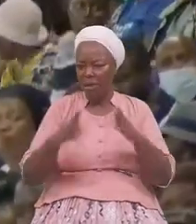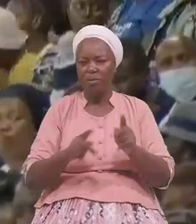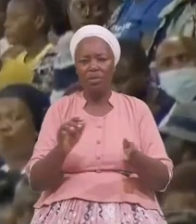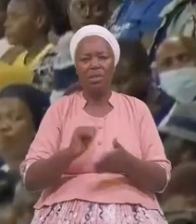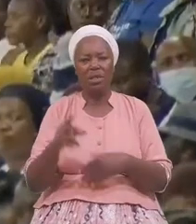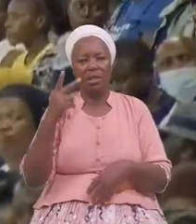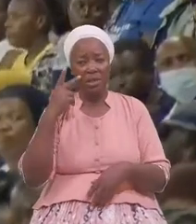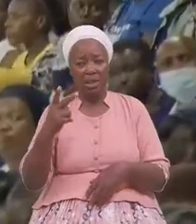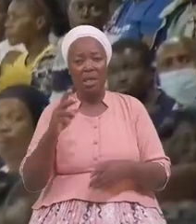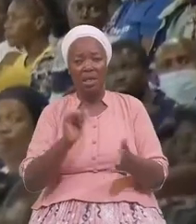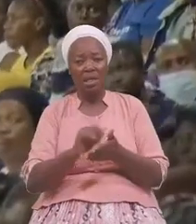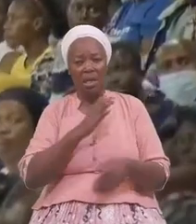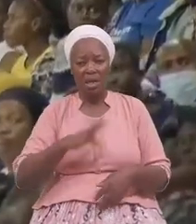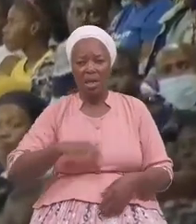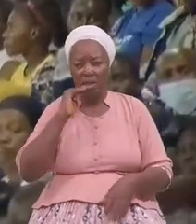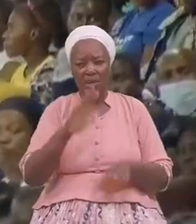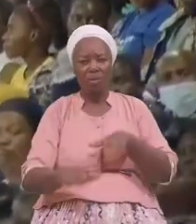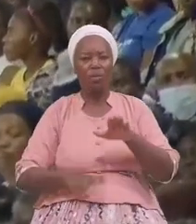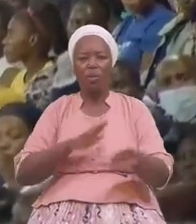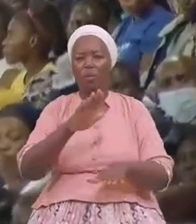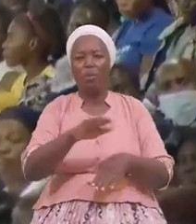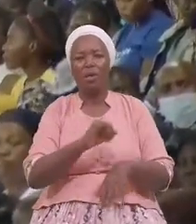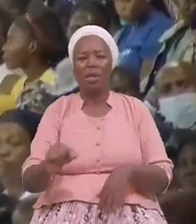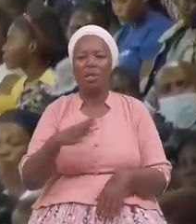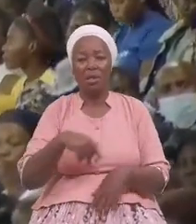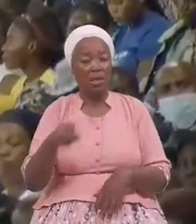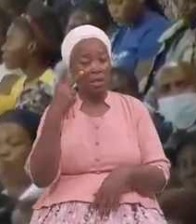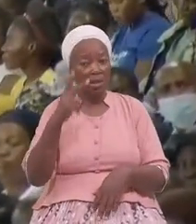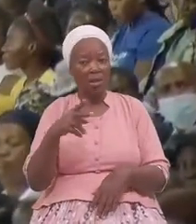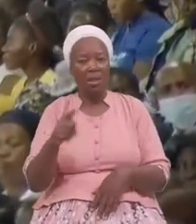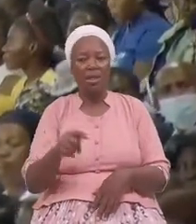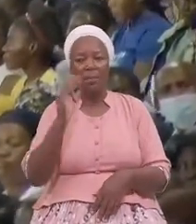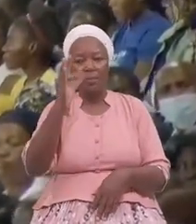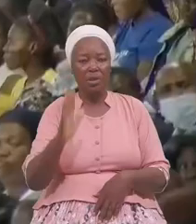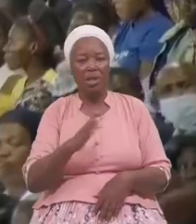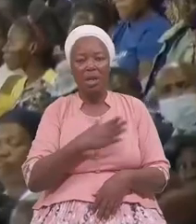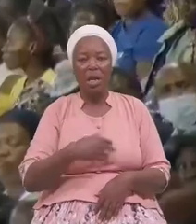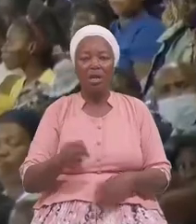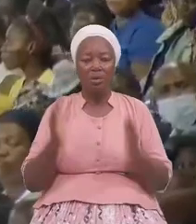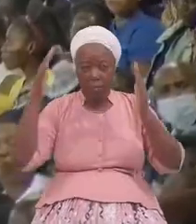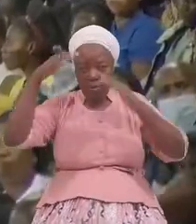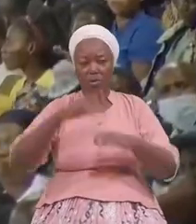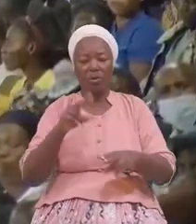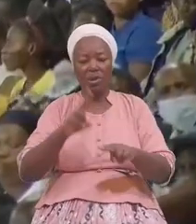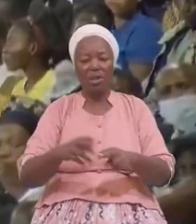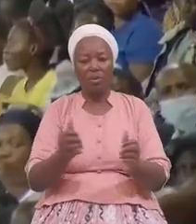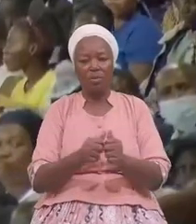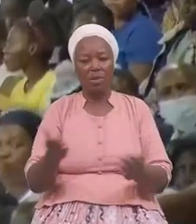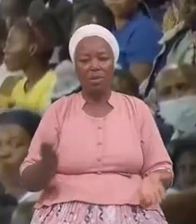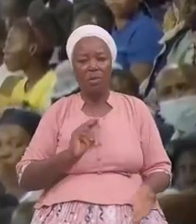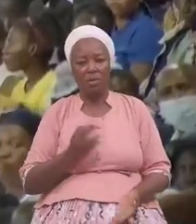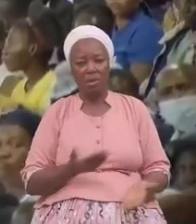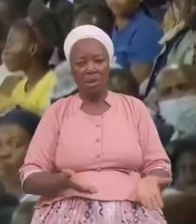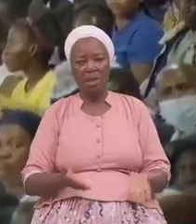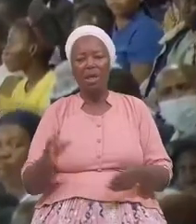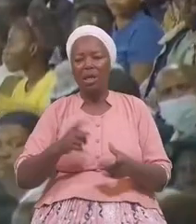that Christ is walking. They see the ministers and the bishops that seated here with us. They